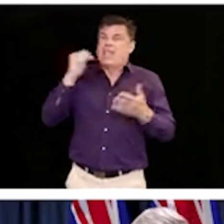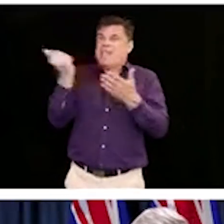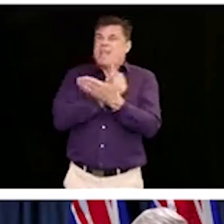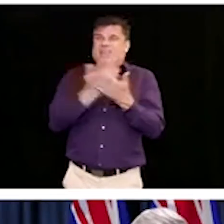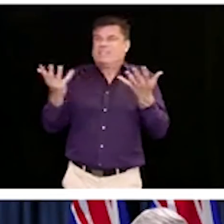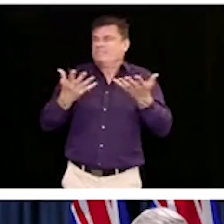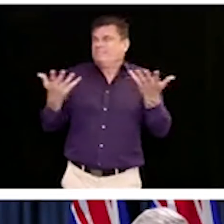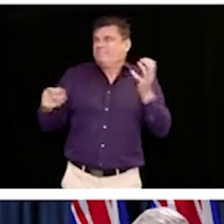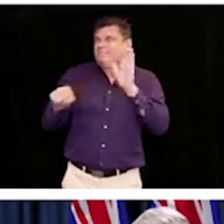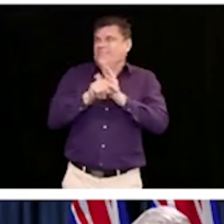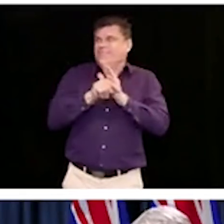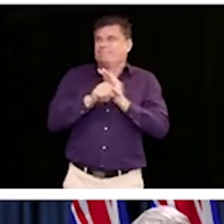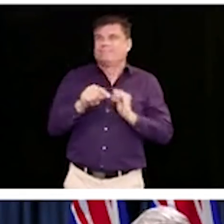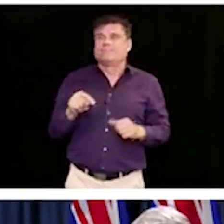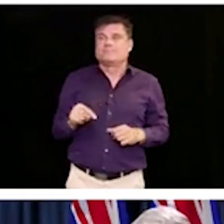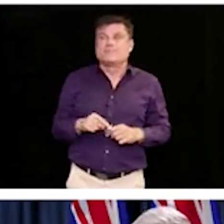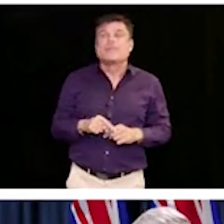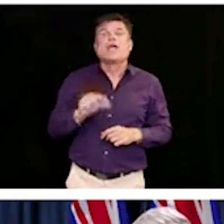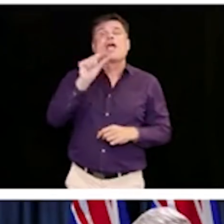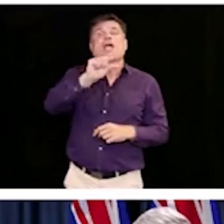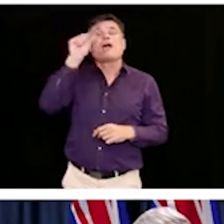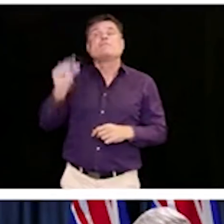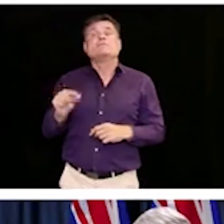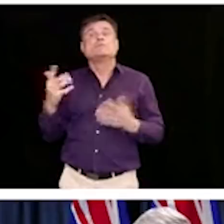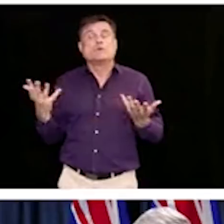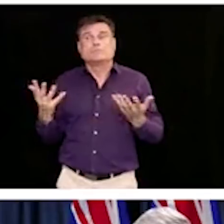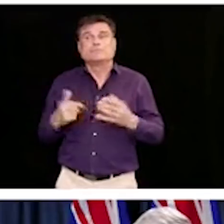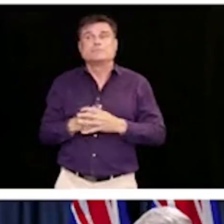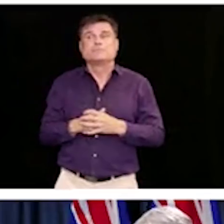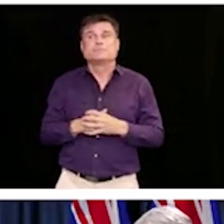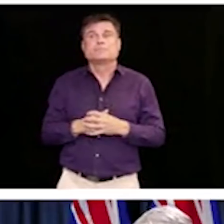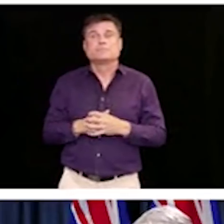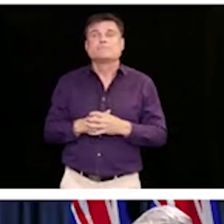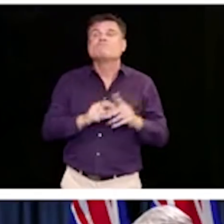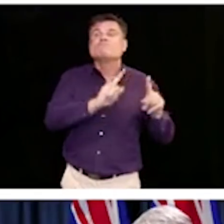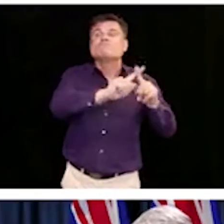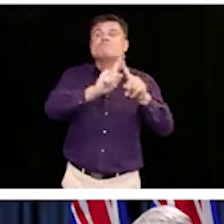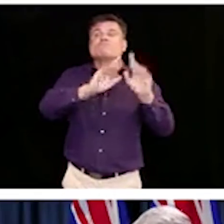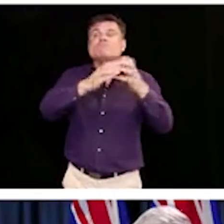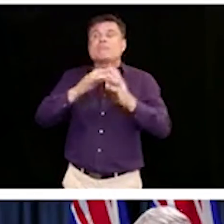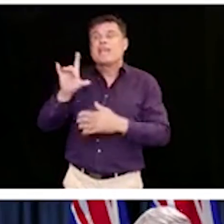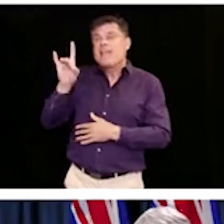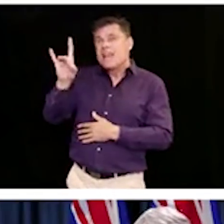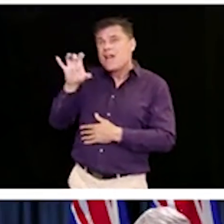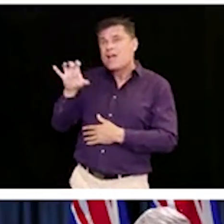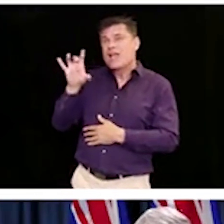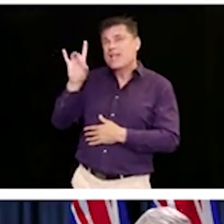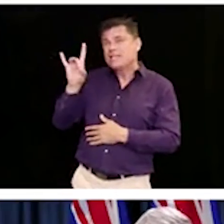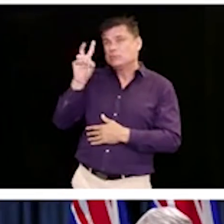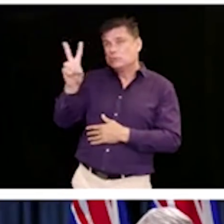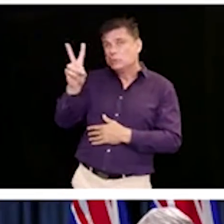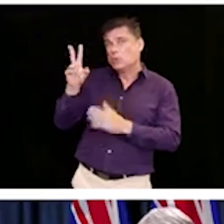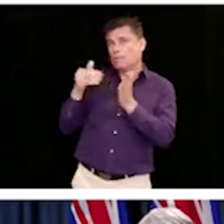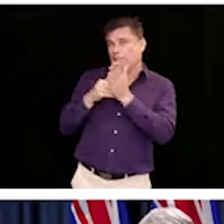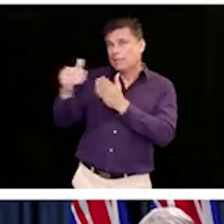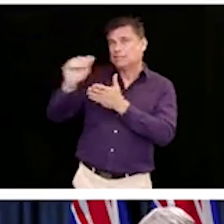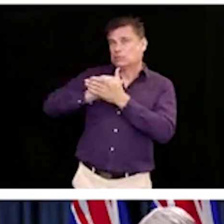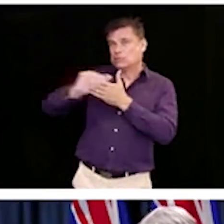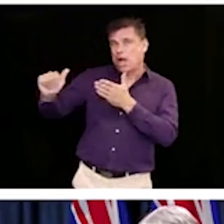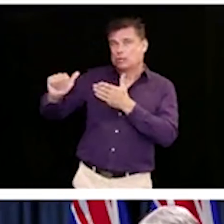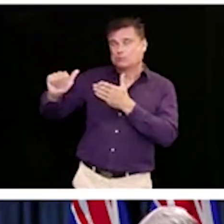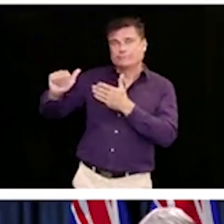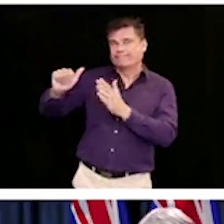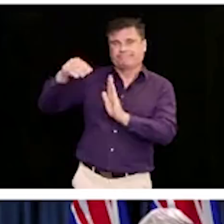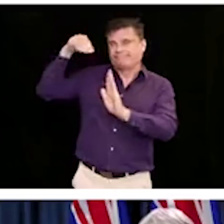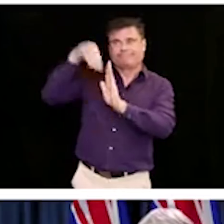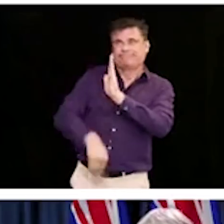area. Commercial Crown Corporation net income, $882 million lower in budget.